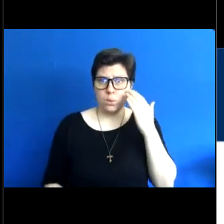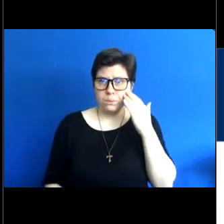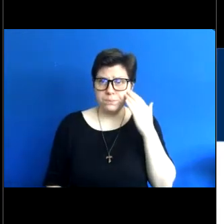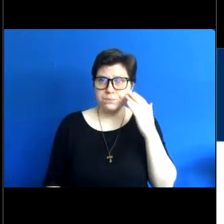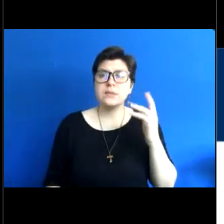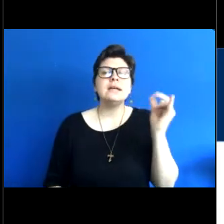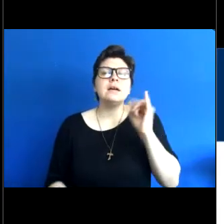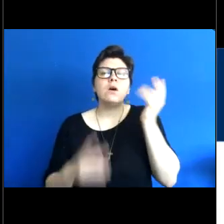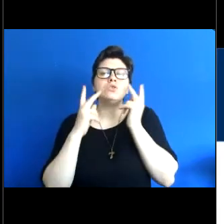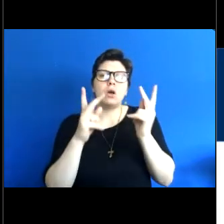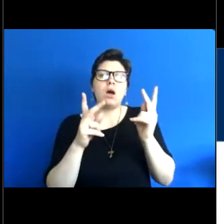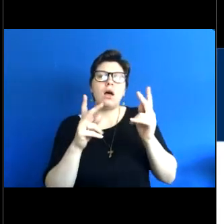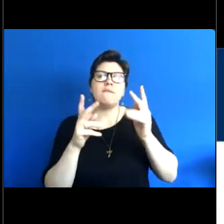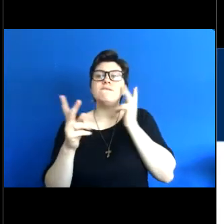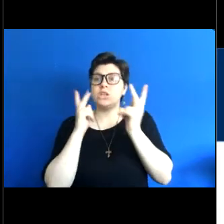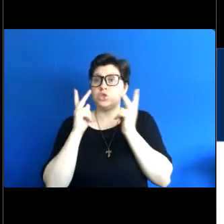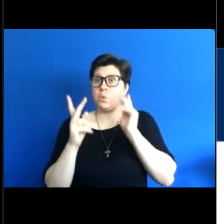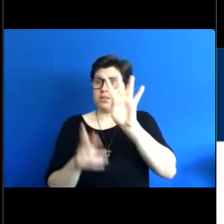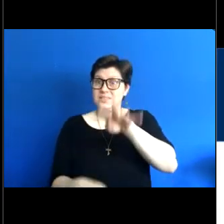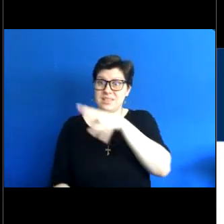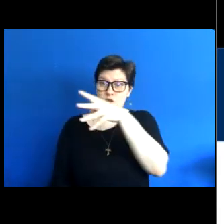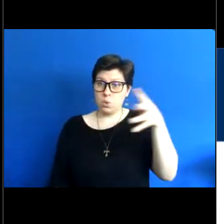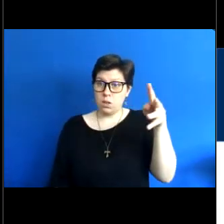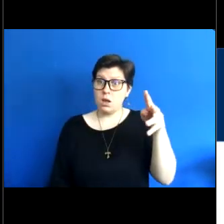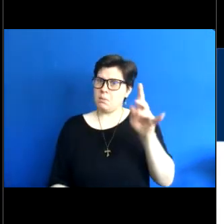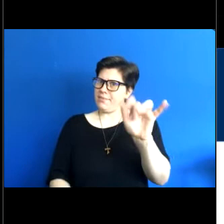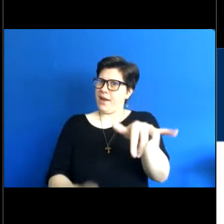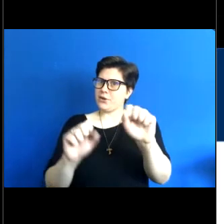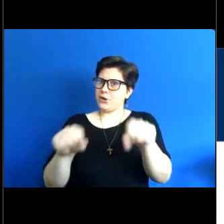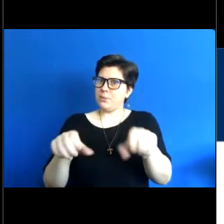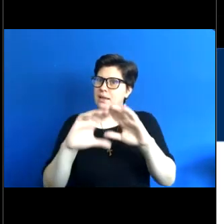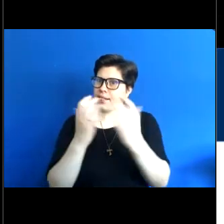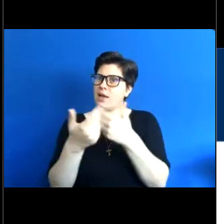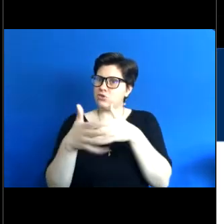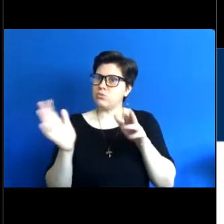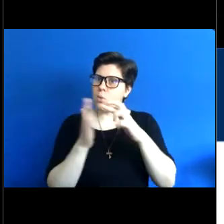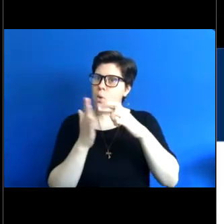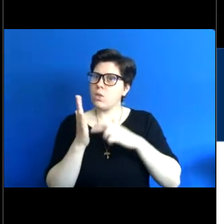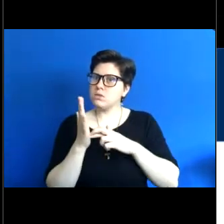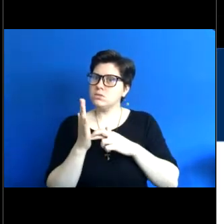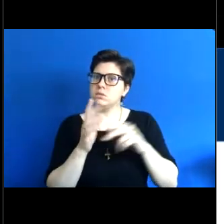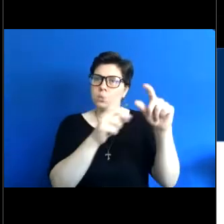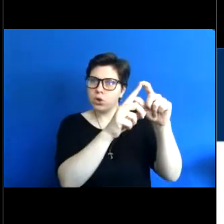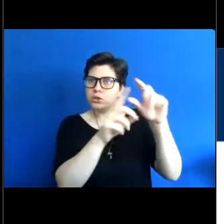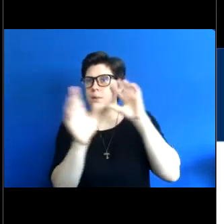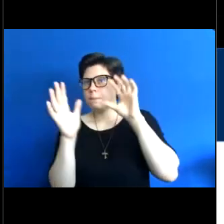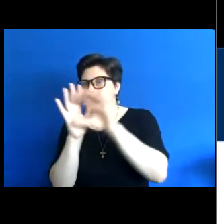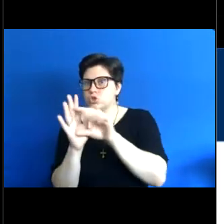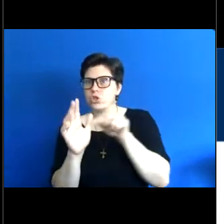the visual schedule earlier, that could be your classroom rules. Words and pictures is part of